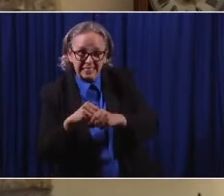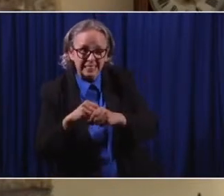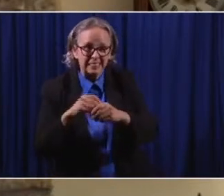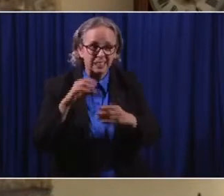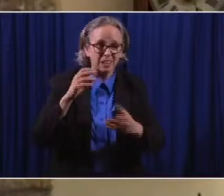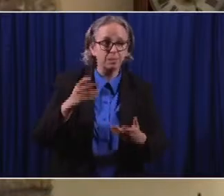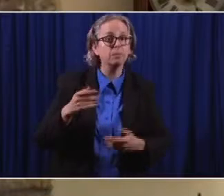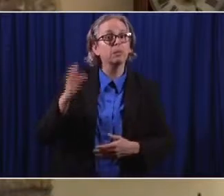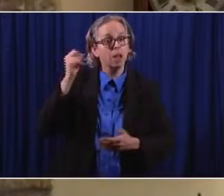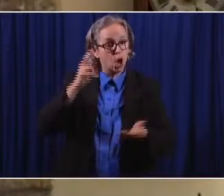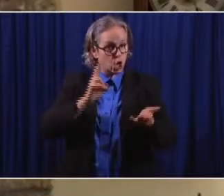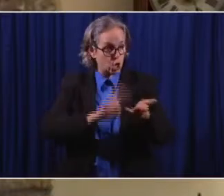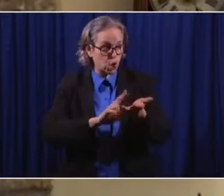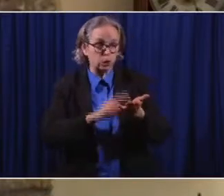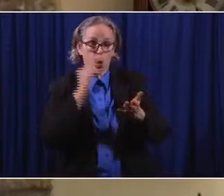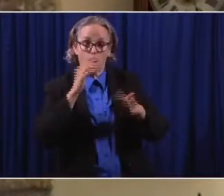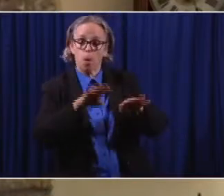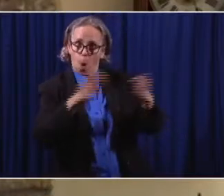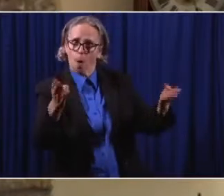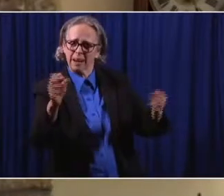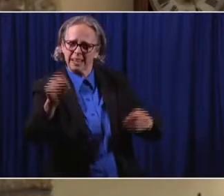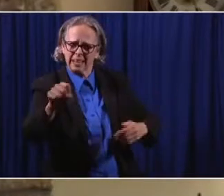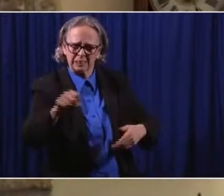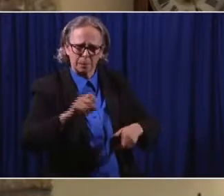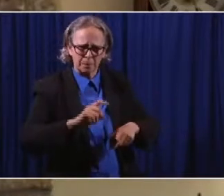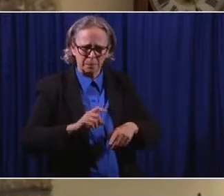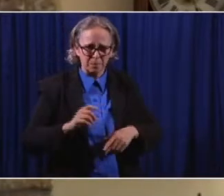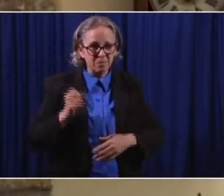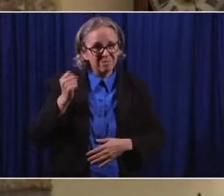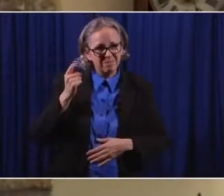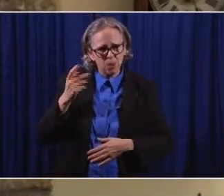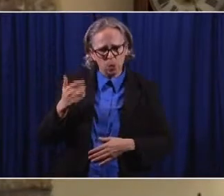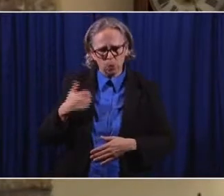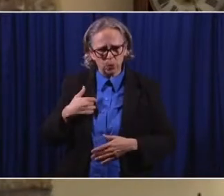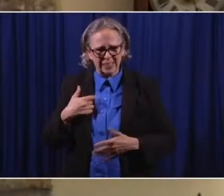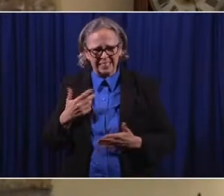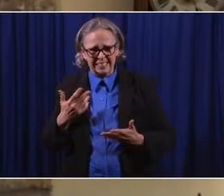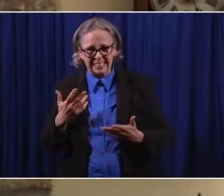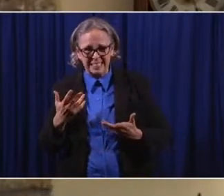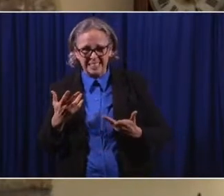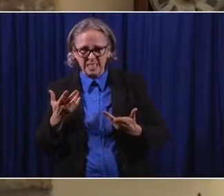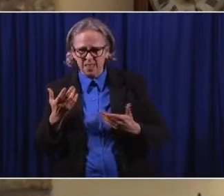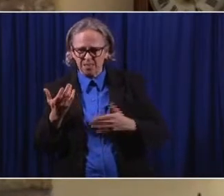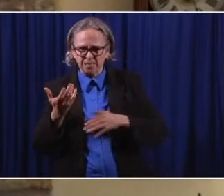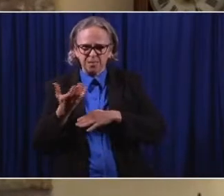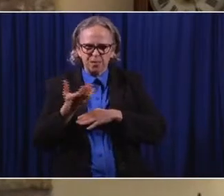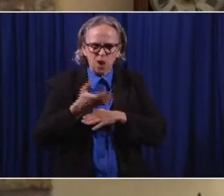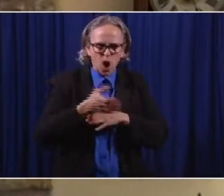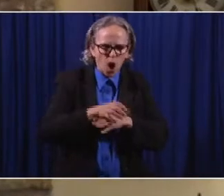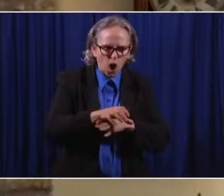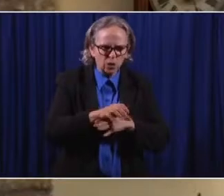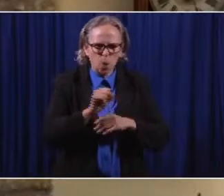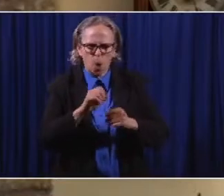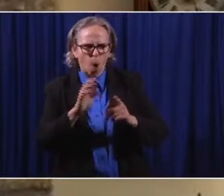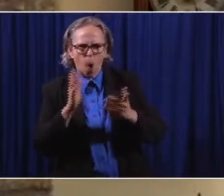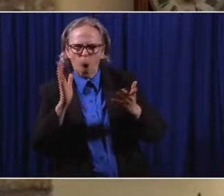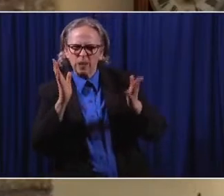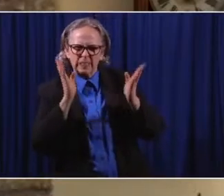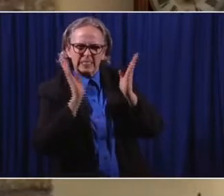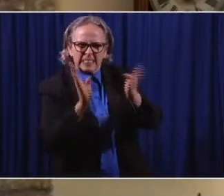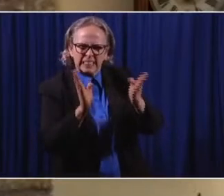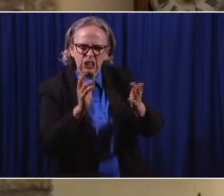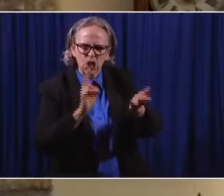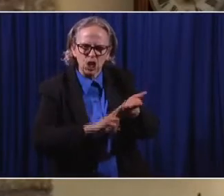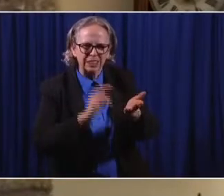we have not compelled the nursing homes to do it because sometimes there are facts, things that are going on